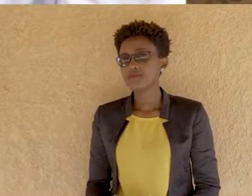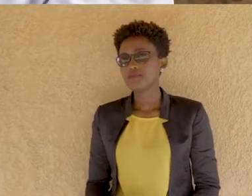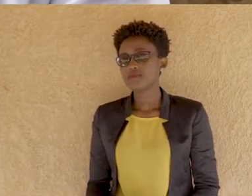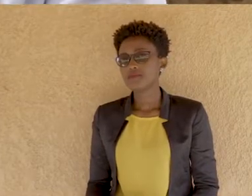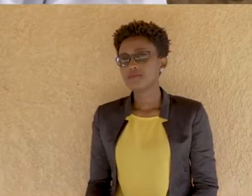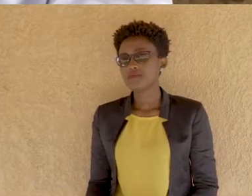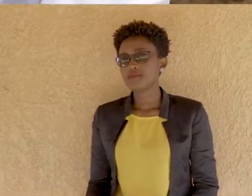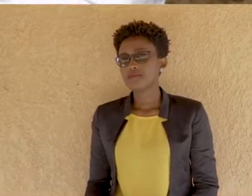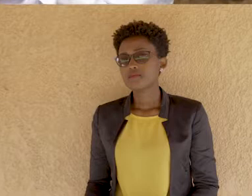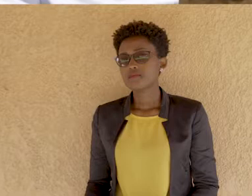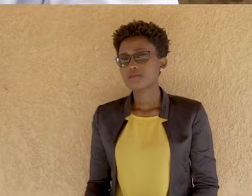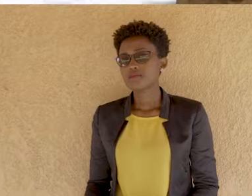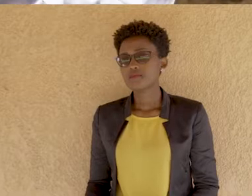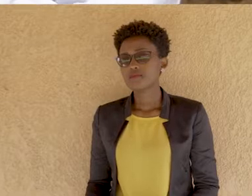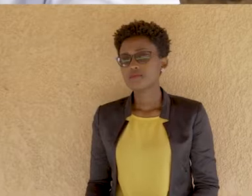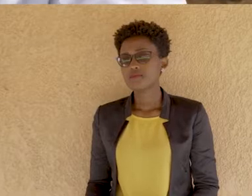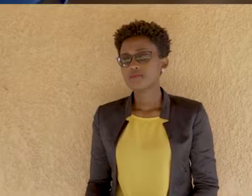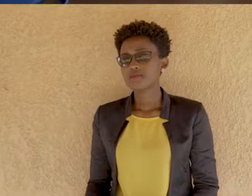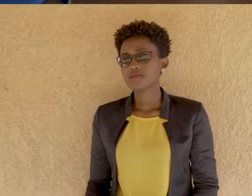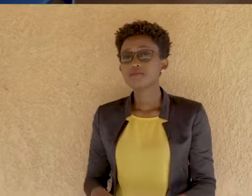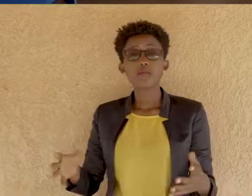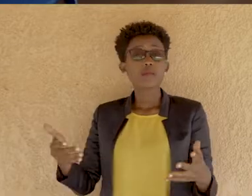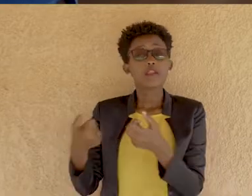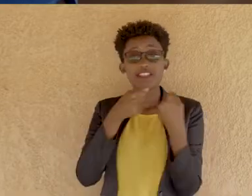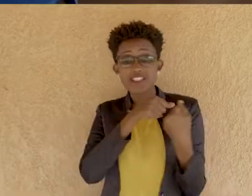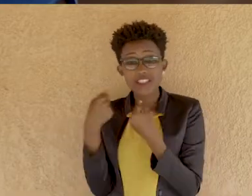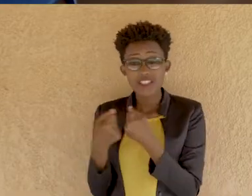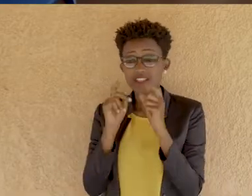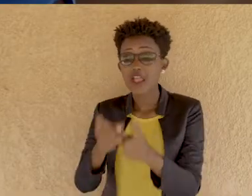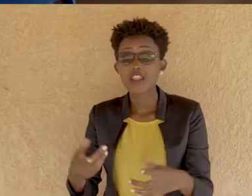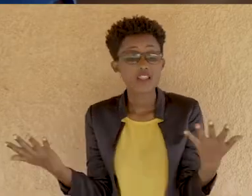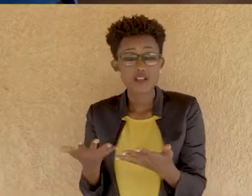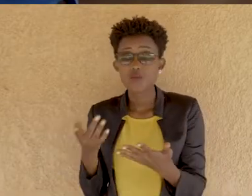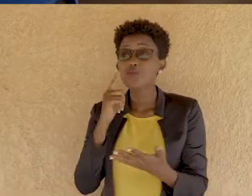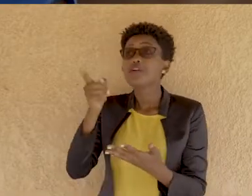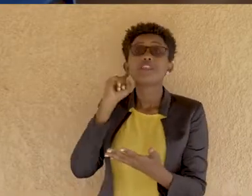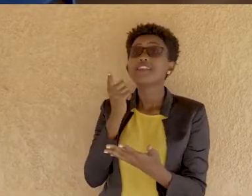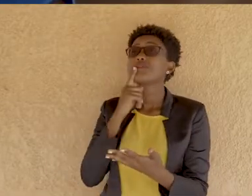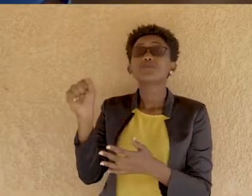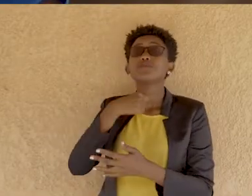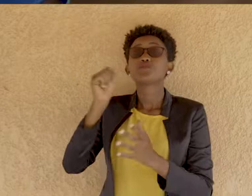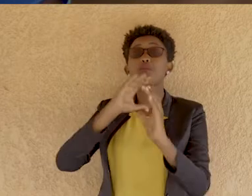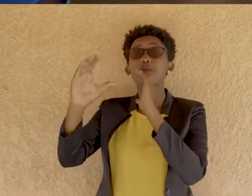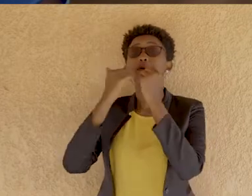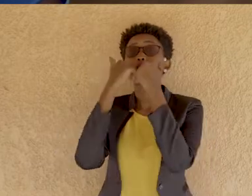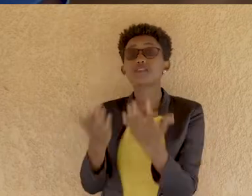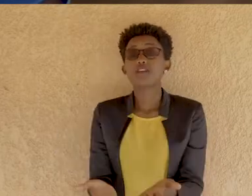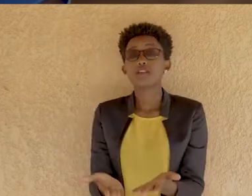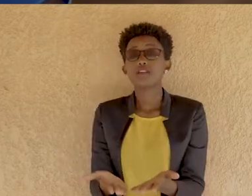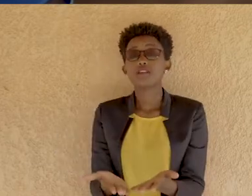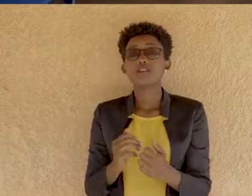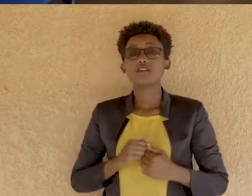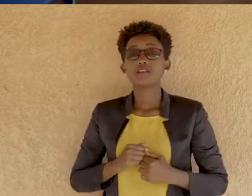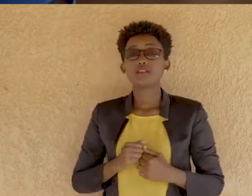turongera turagaruka bangarukana ahantu bamfunze. Imbogamizi zahabonetse nuko we ntiyabashaga. The biggest challenge was that he was